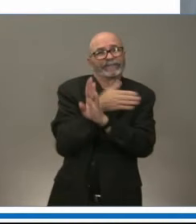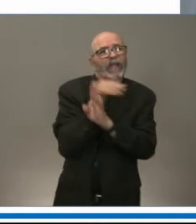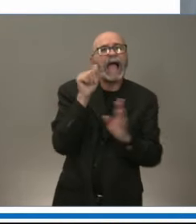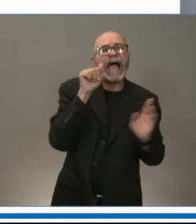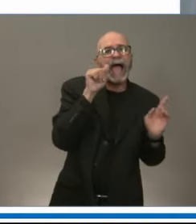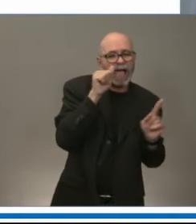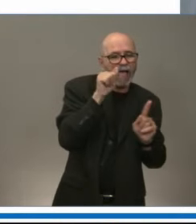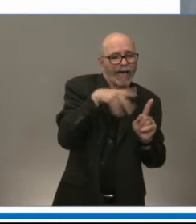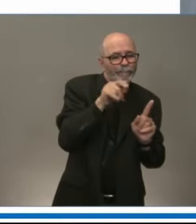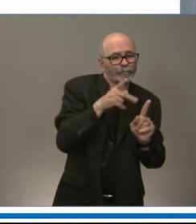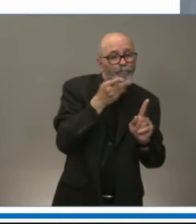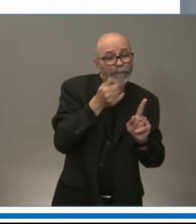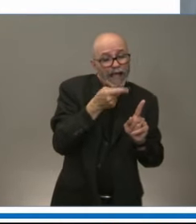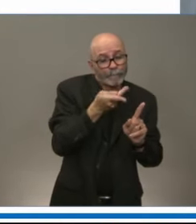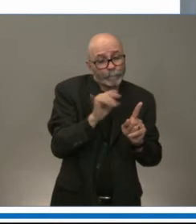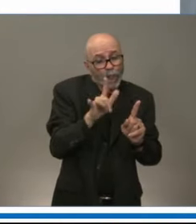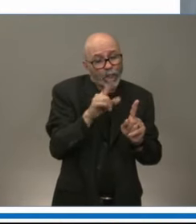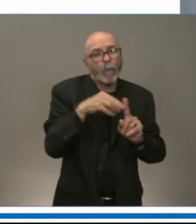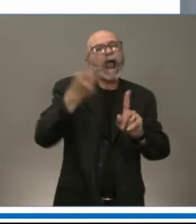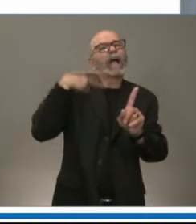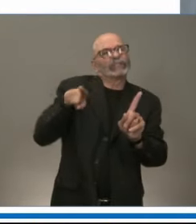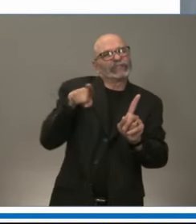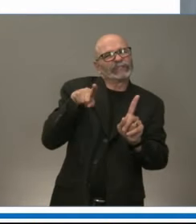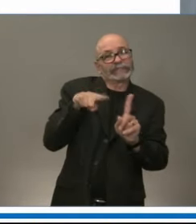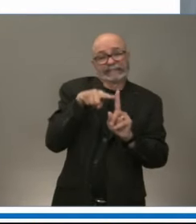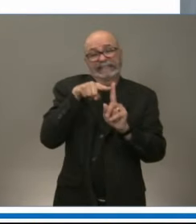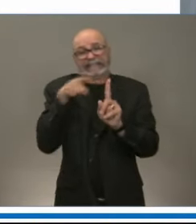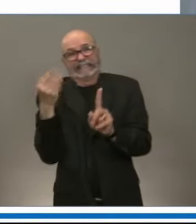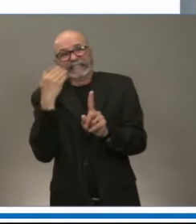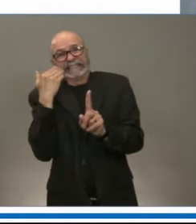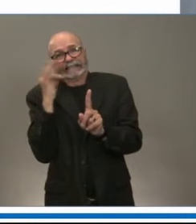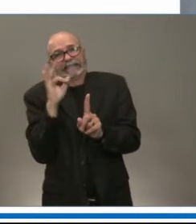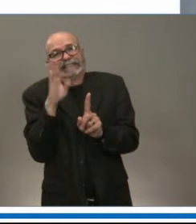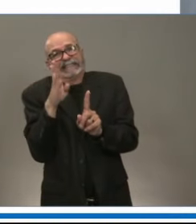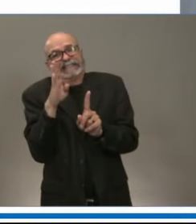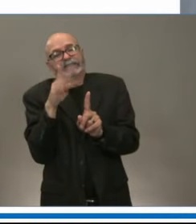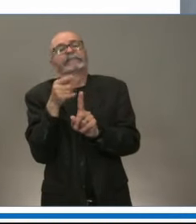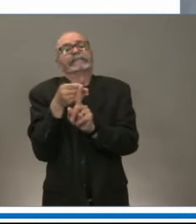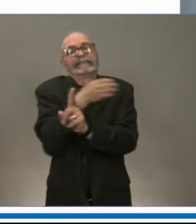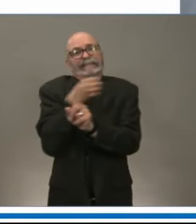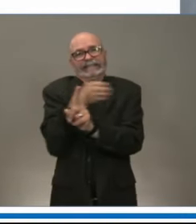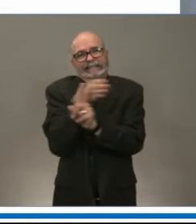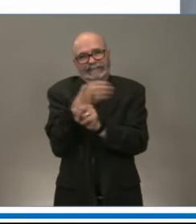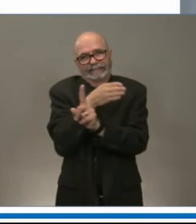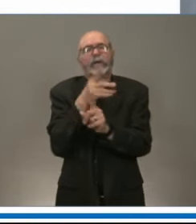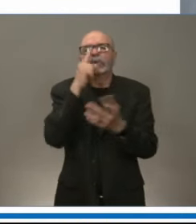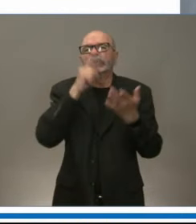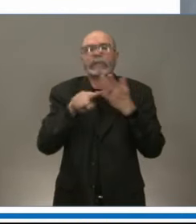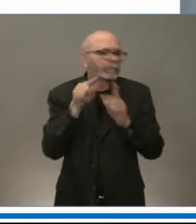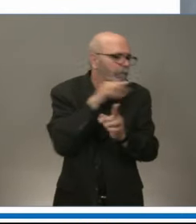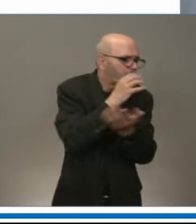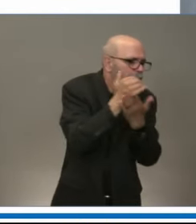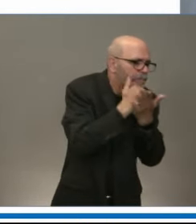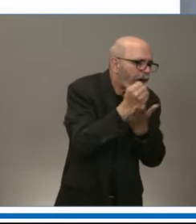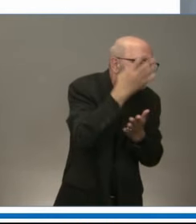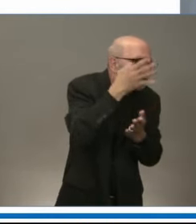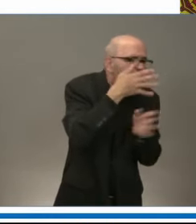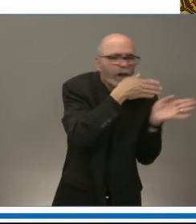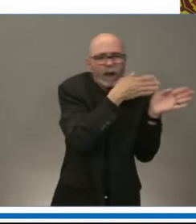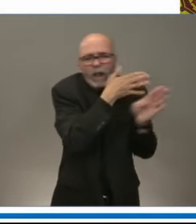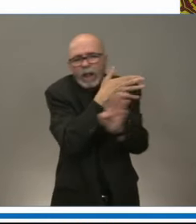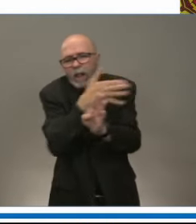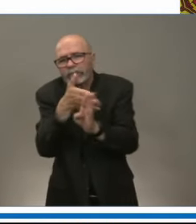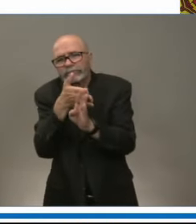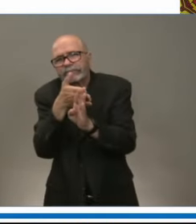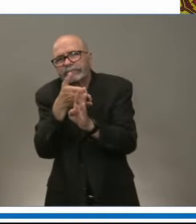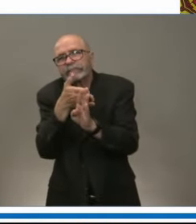that are bridging, we're hoping we'll have those checks that are being direct deposit for sure in their account towards the end of next week. Lindsay, do you have a